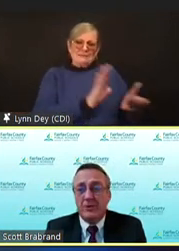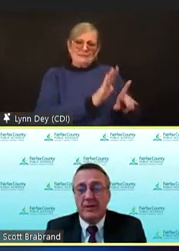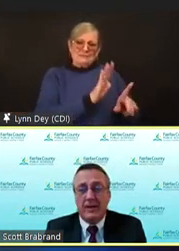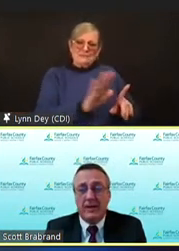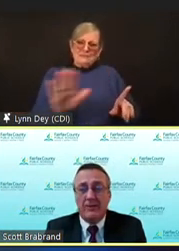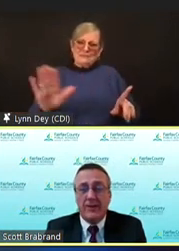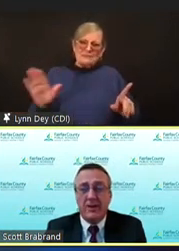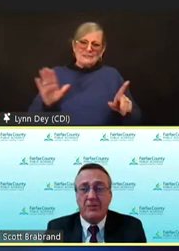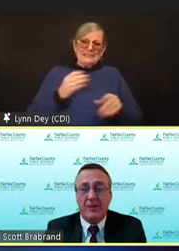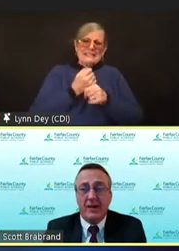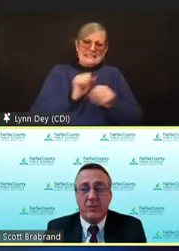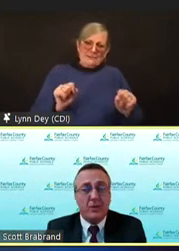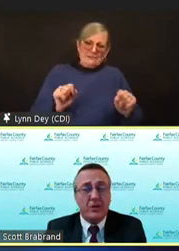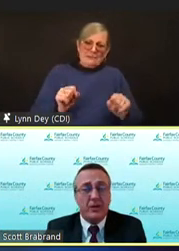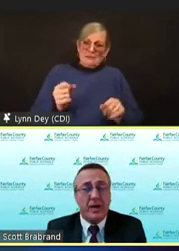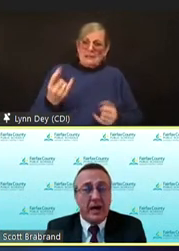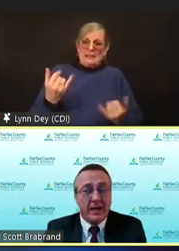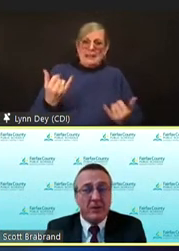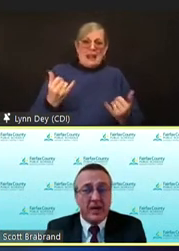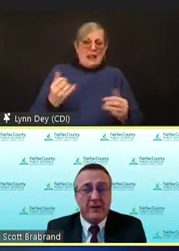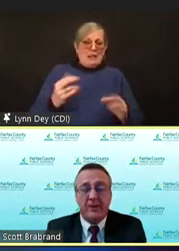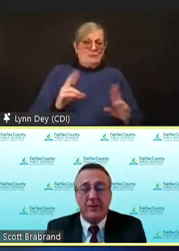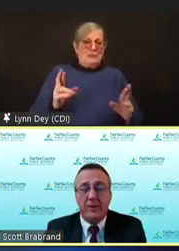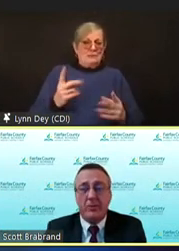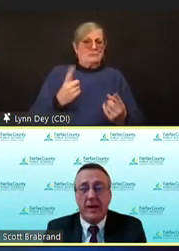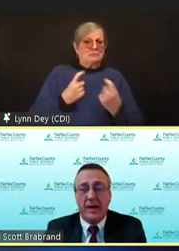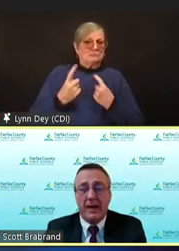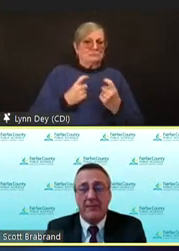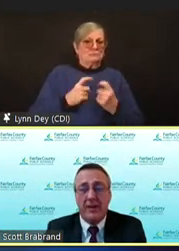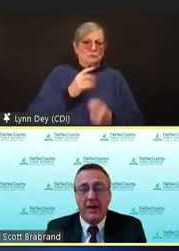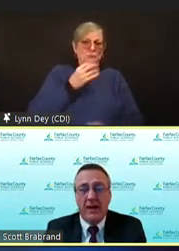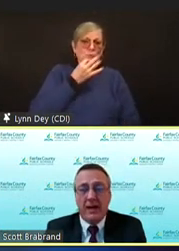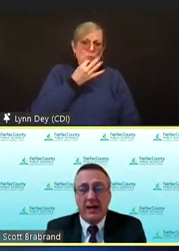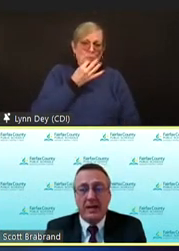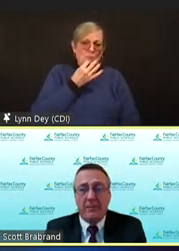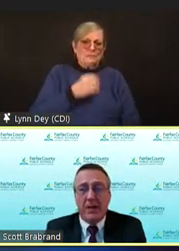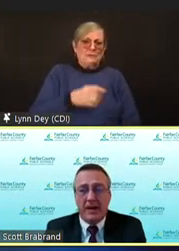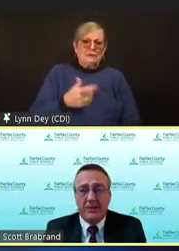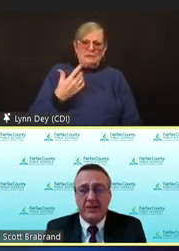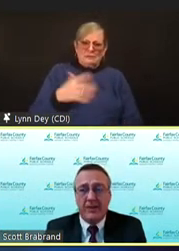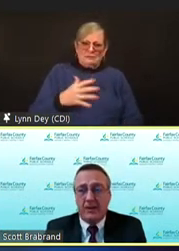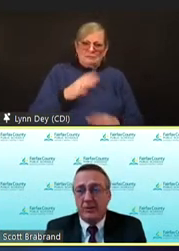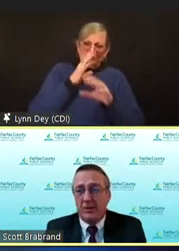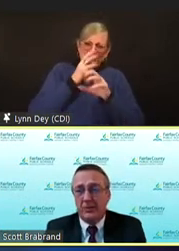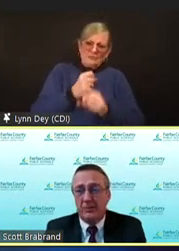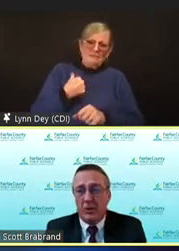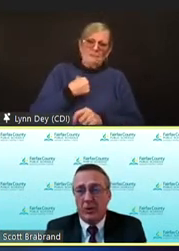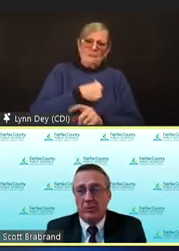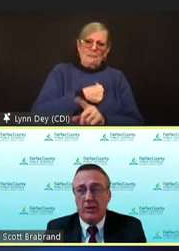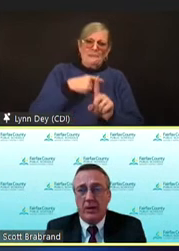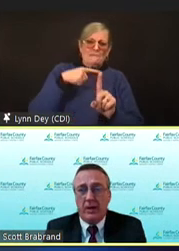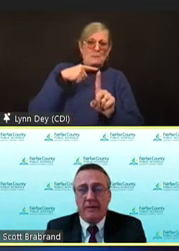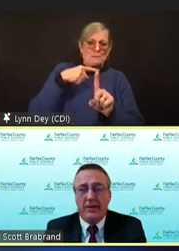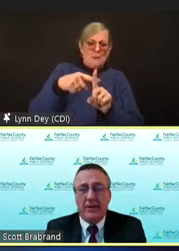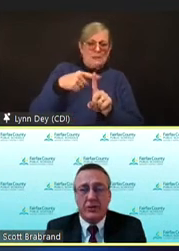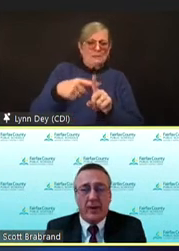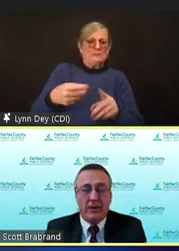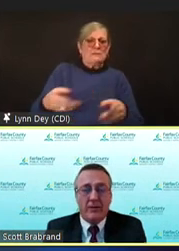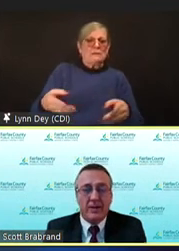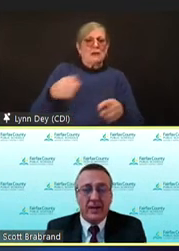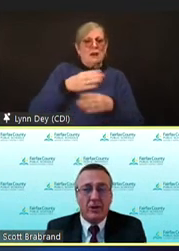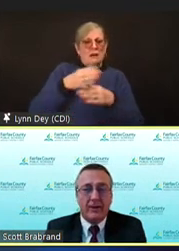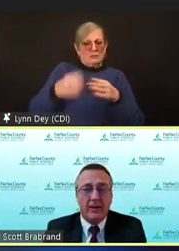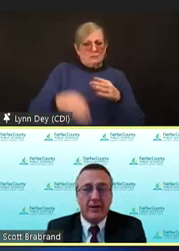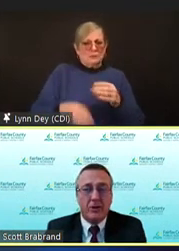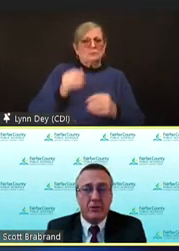next question. And again, thank you for that question. I am confident we will have a positive outcome tomorrow that is